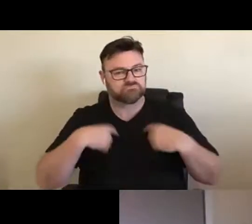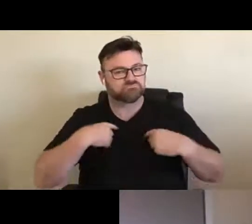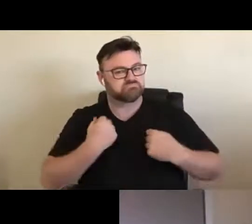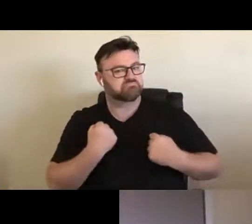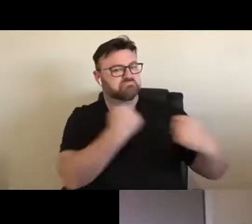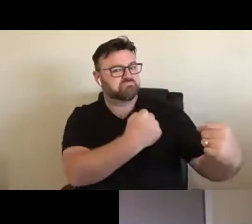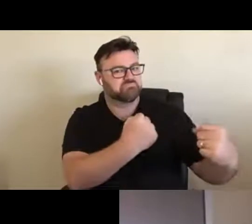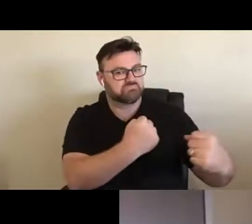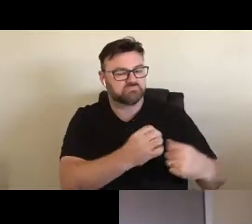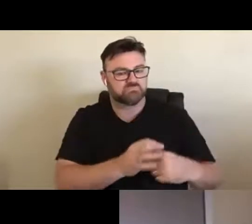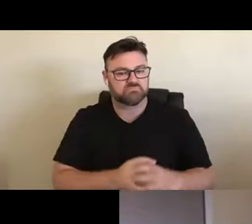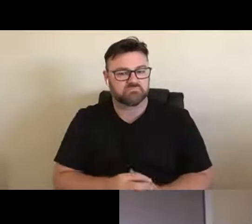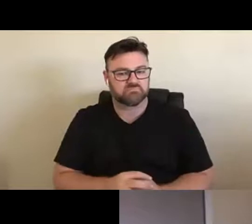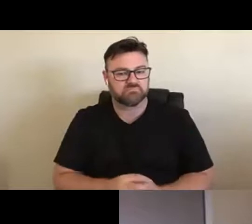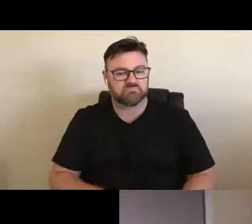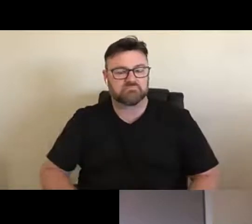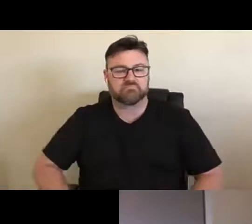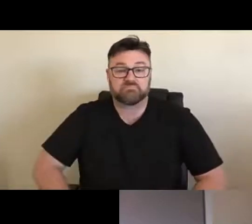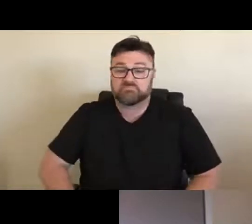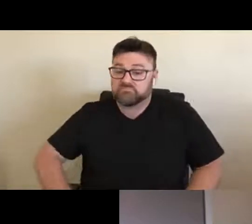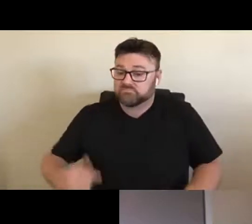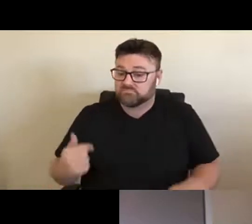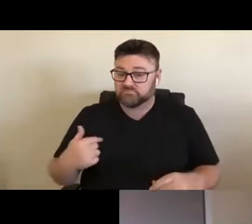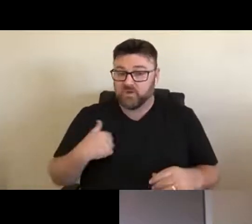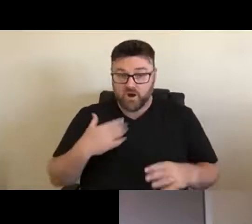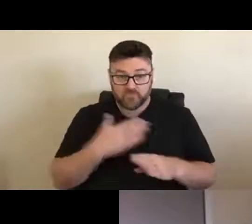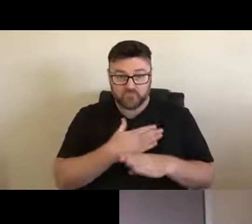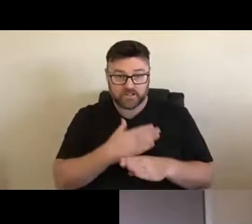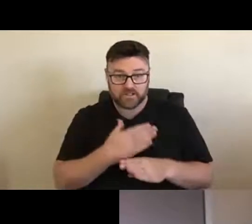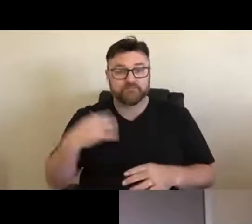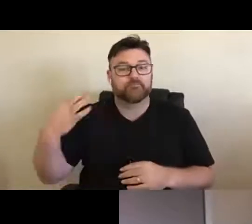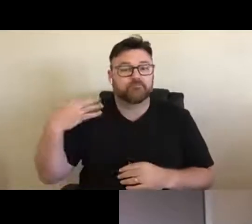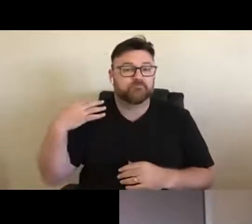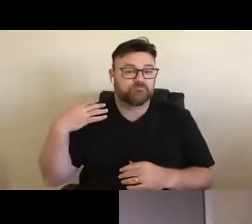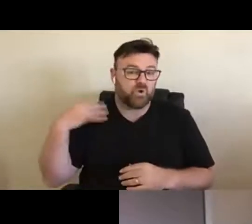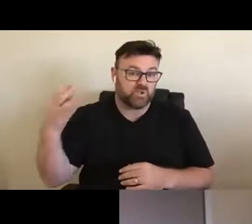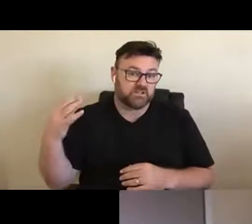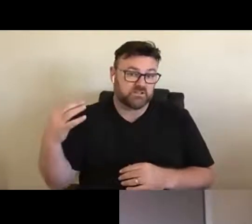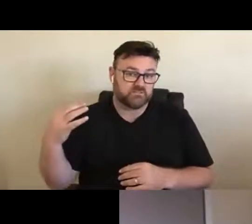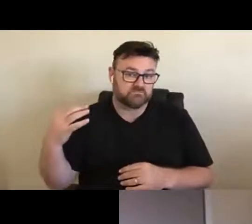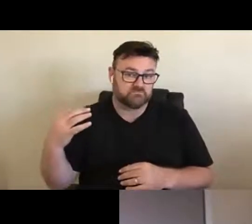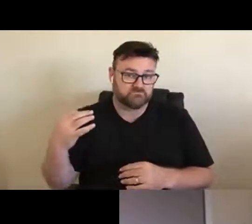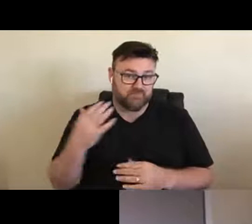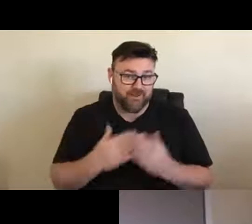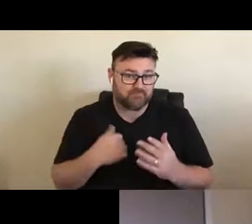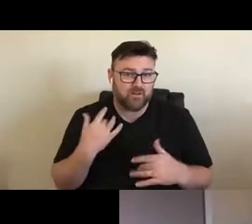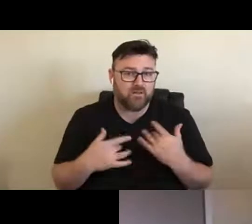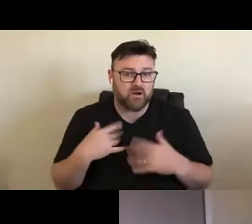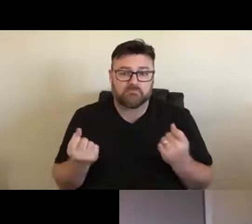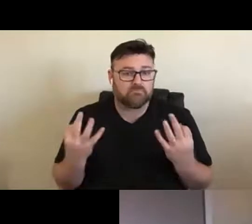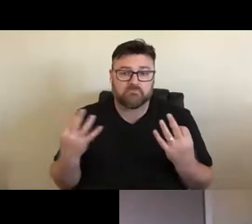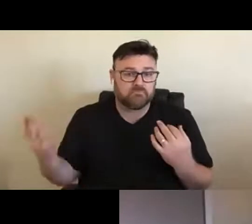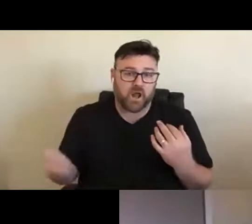my work practice, I've probably volunteered half of my life without payment for social equity. I don't